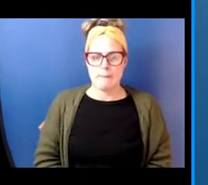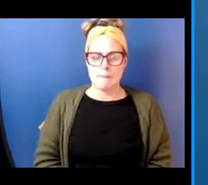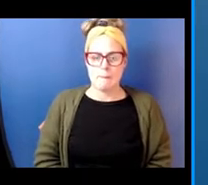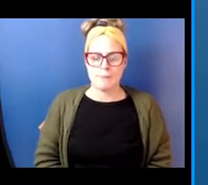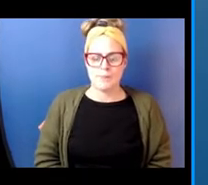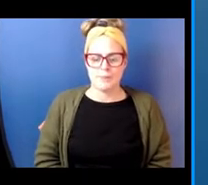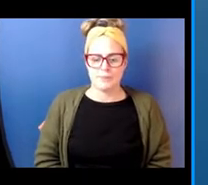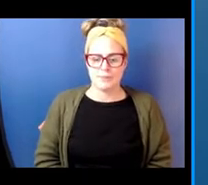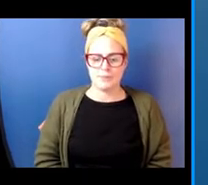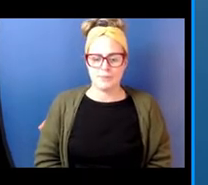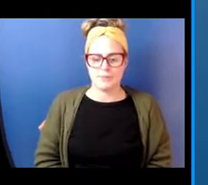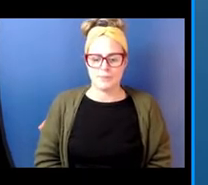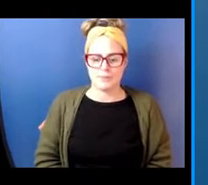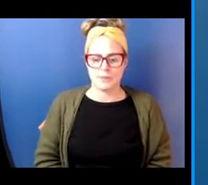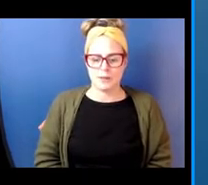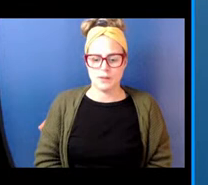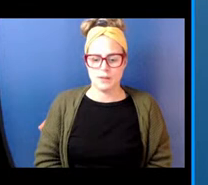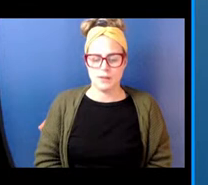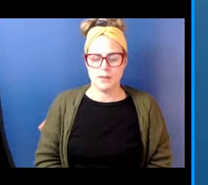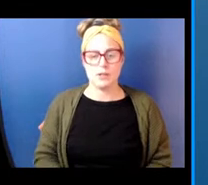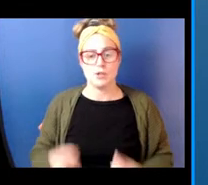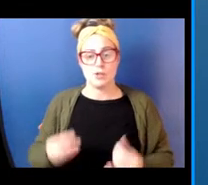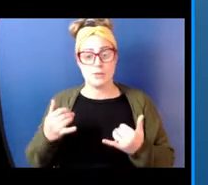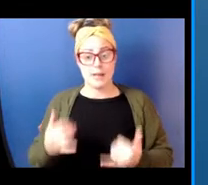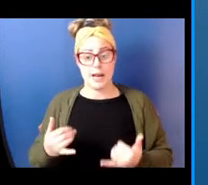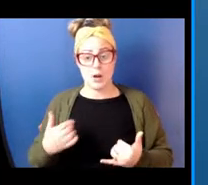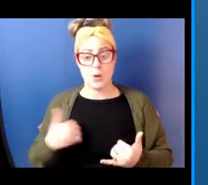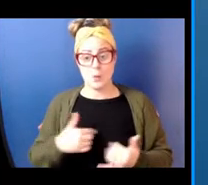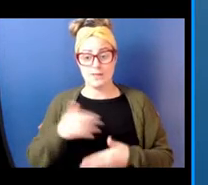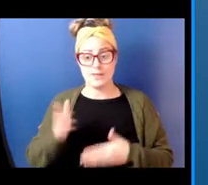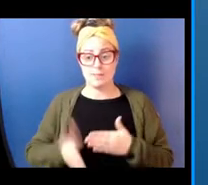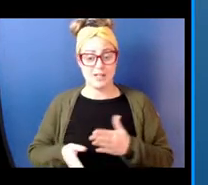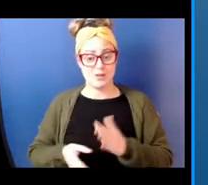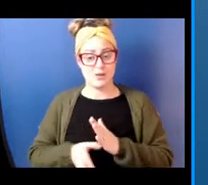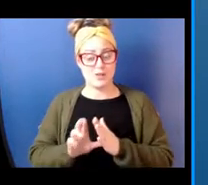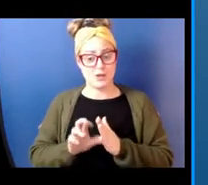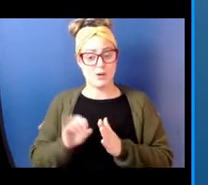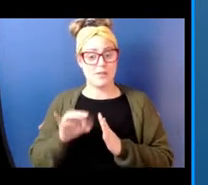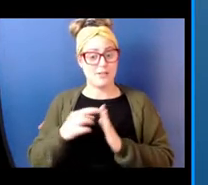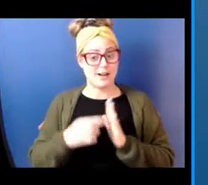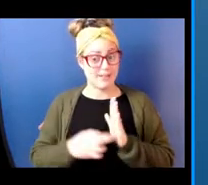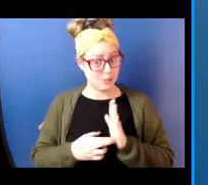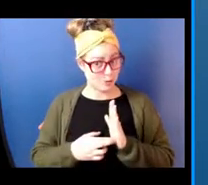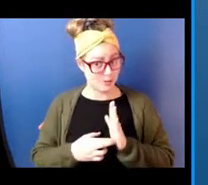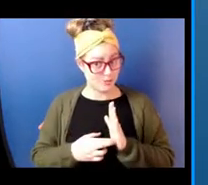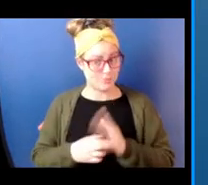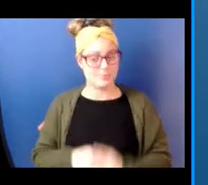so we have now completed our review of the regulations